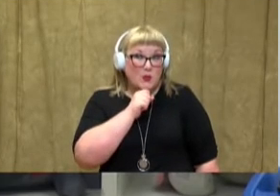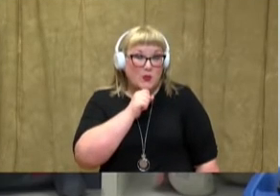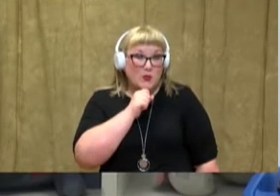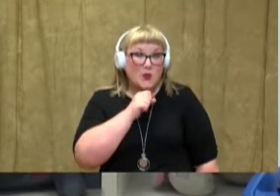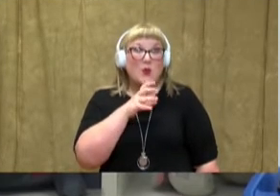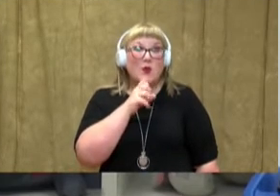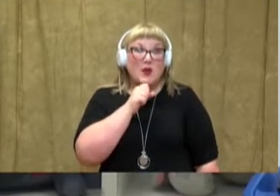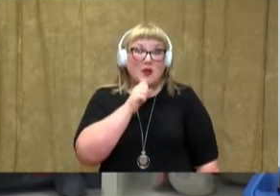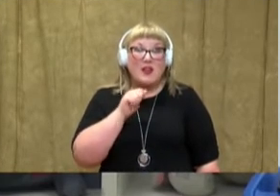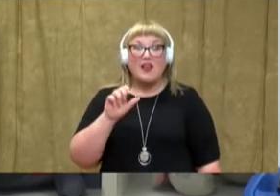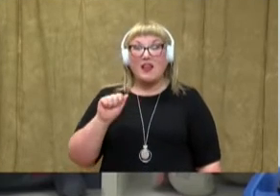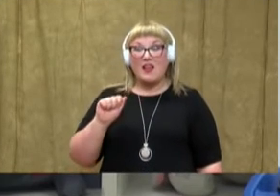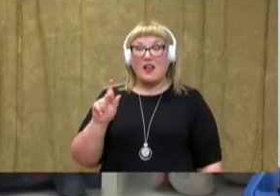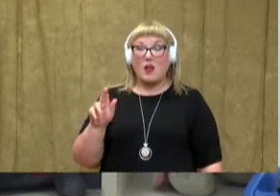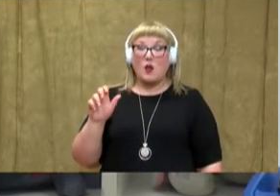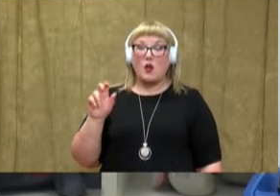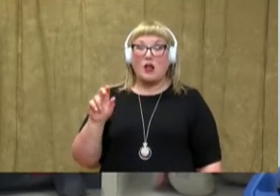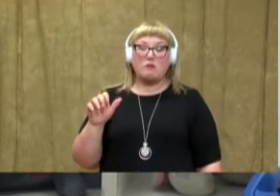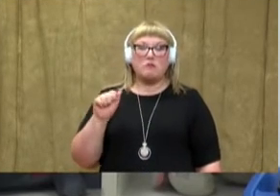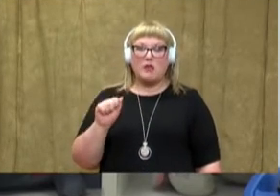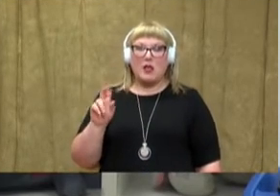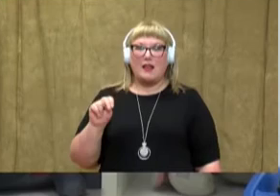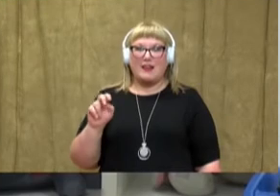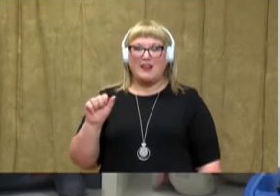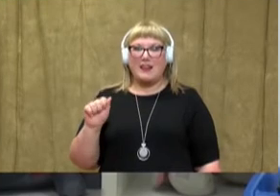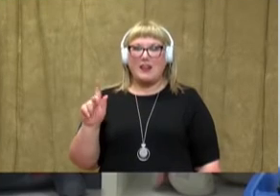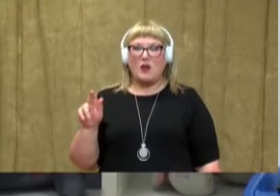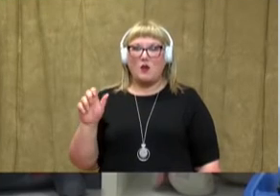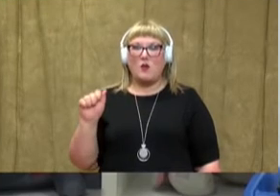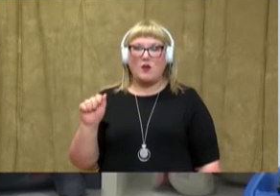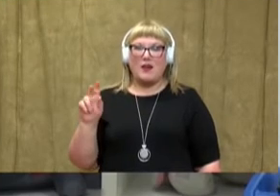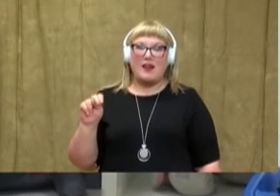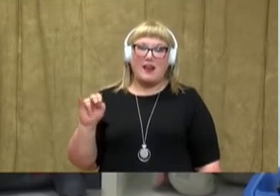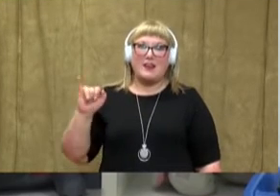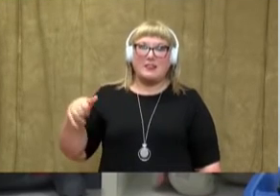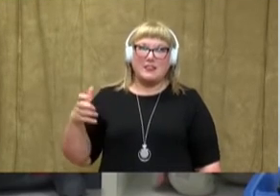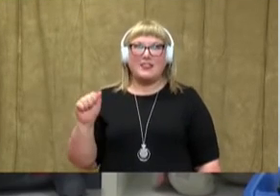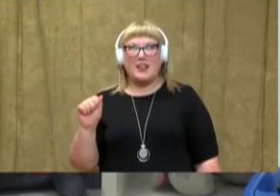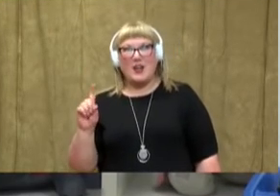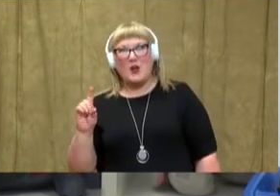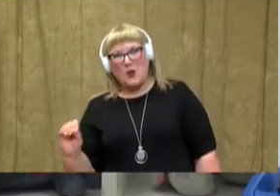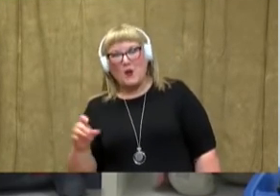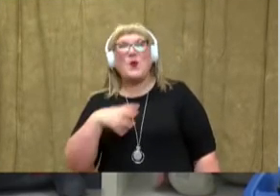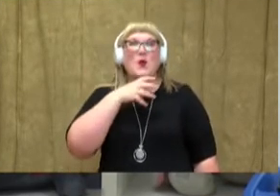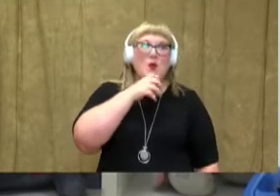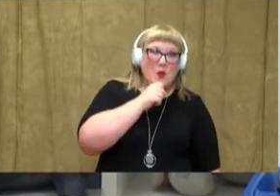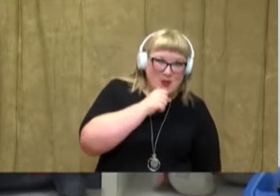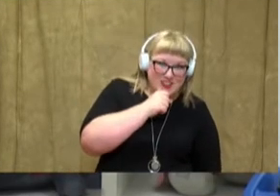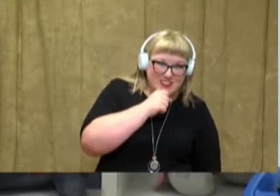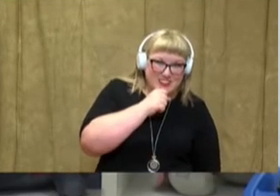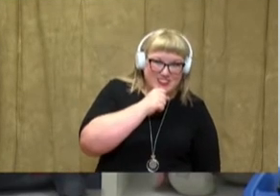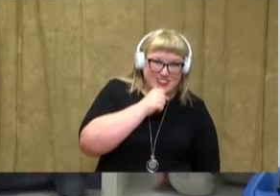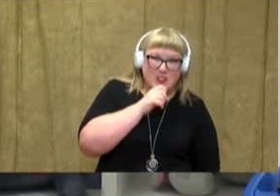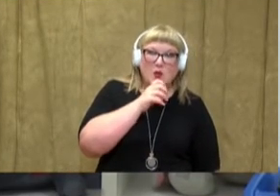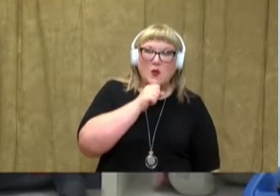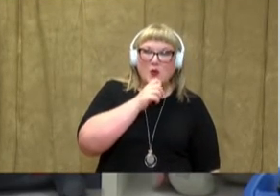Anaranjado is orange. Can you say anaranjado? Remember, squeezing the orange. The juice is so